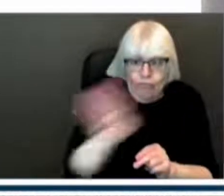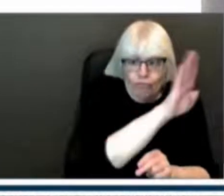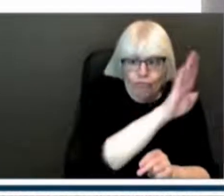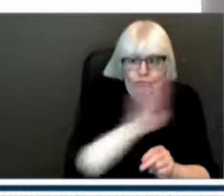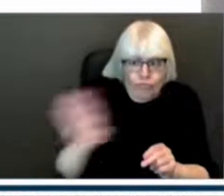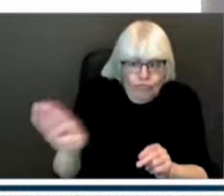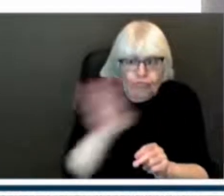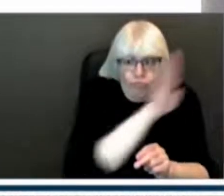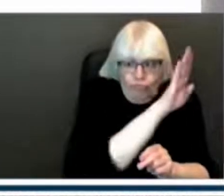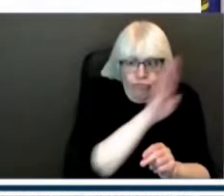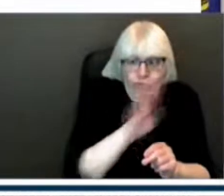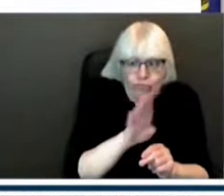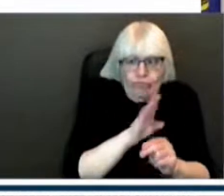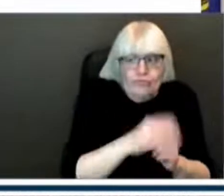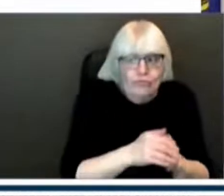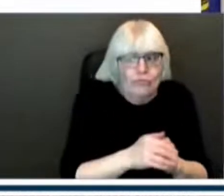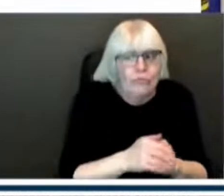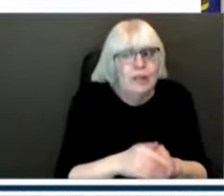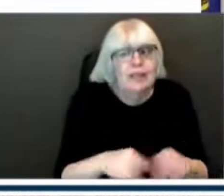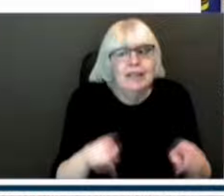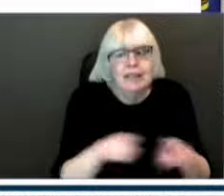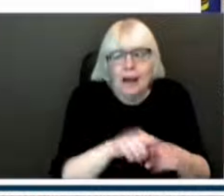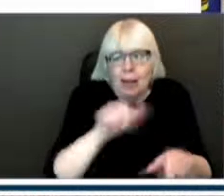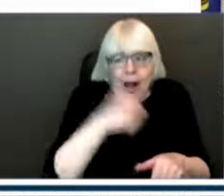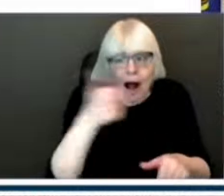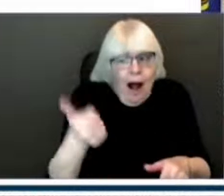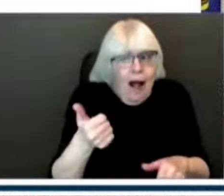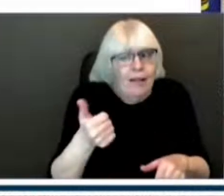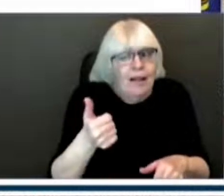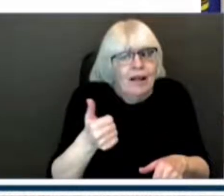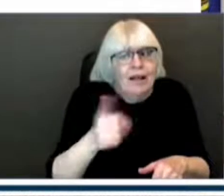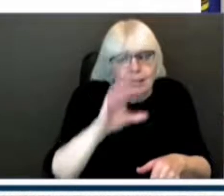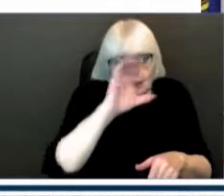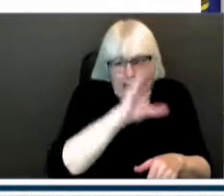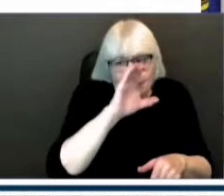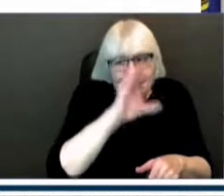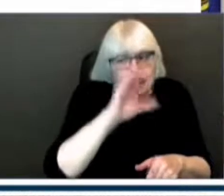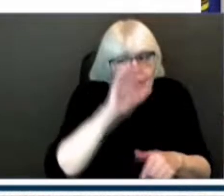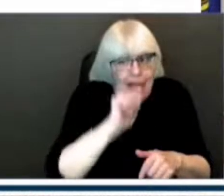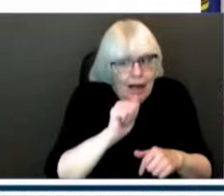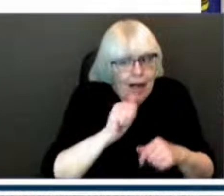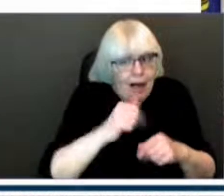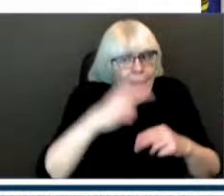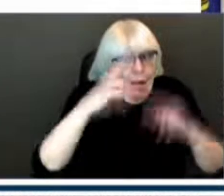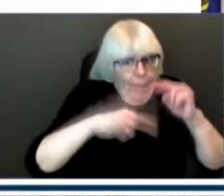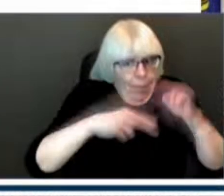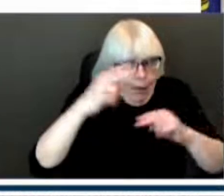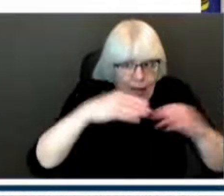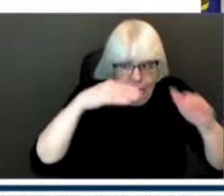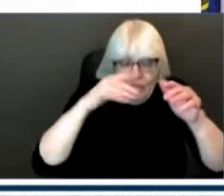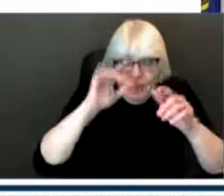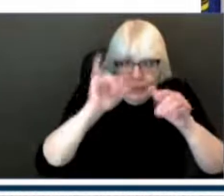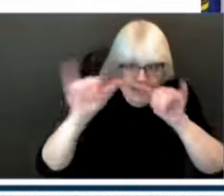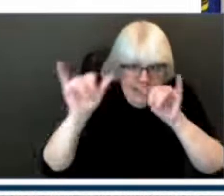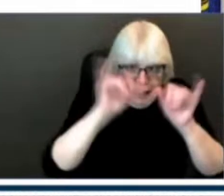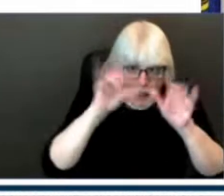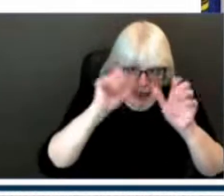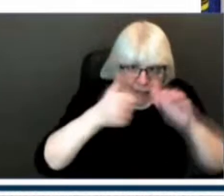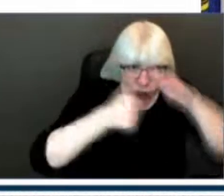province. Go ahead, Lois Ann, if you have a follow-up. Yes, I do. Thank you. There was an announcement the other